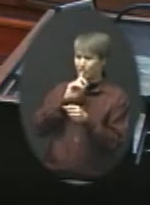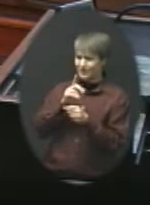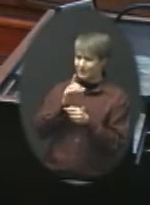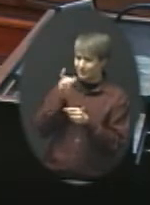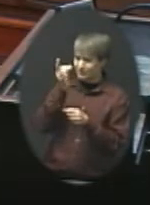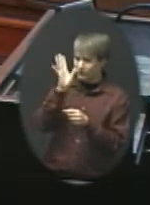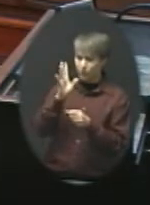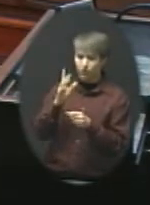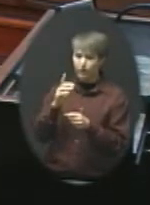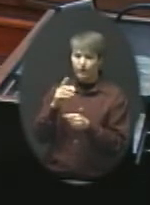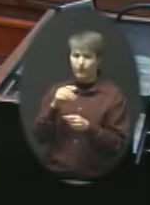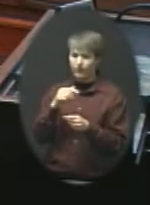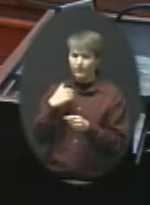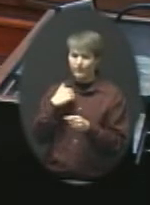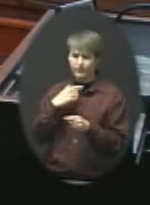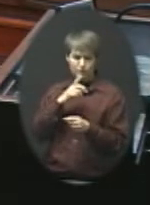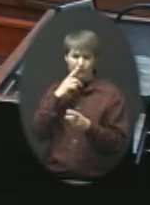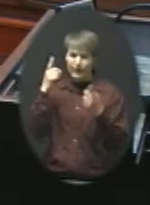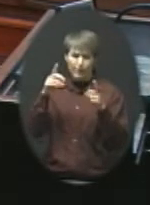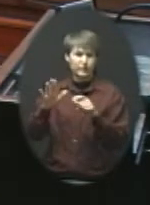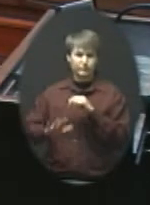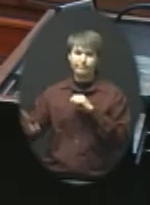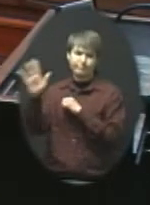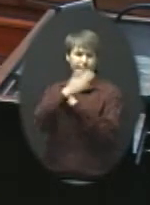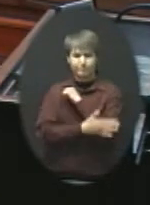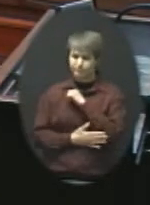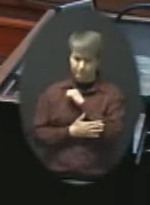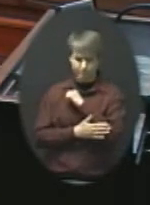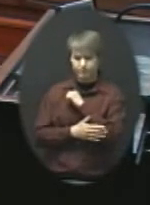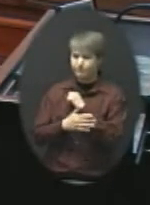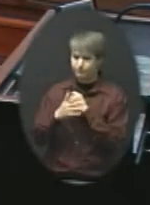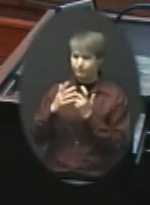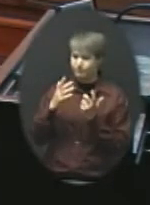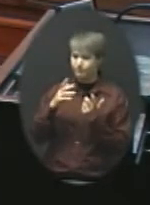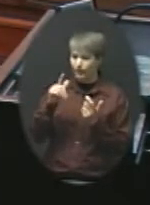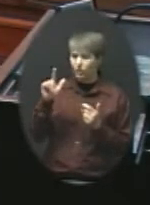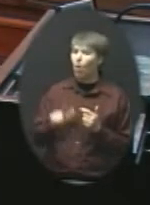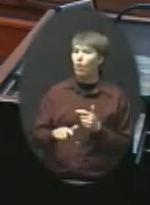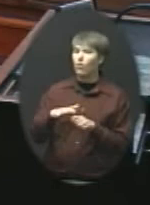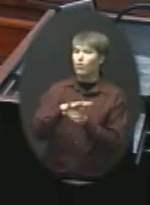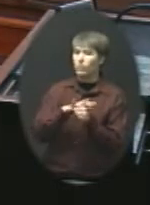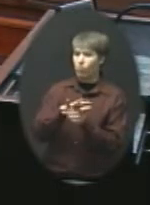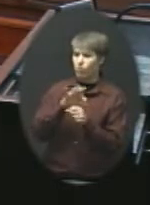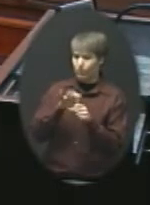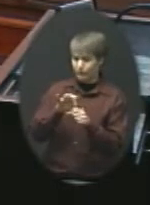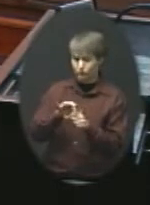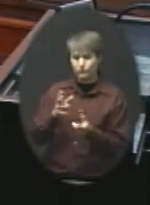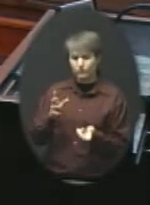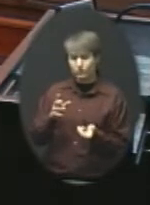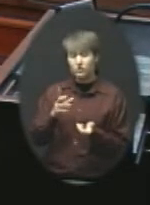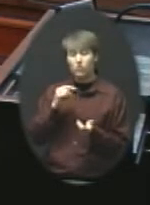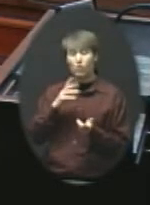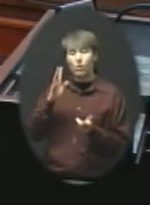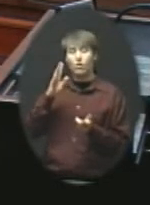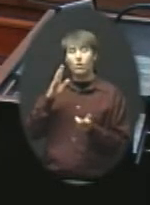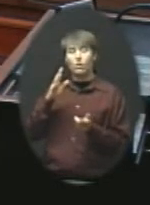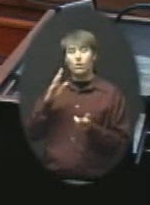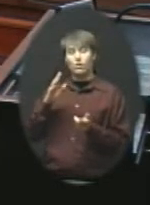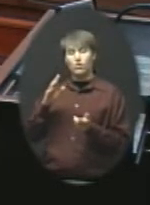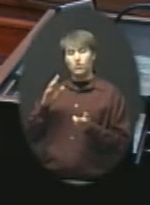We are not rare. It's nationwide. It's very low. So they've come up with bills that